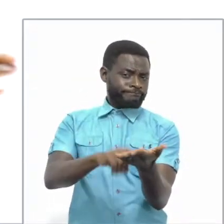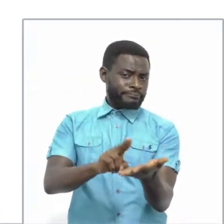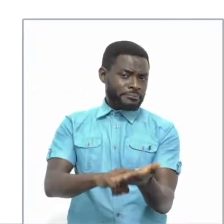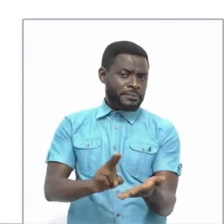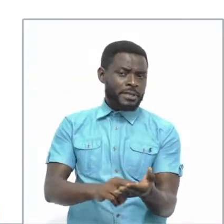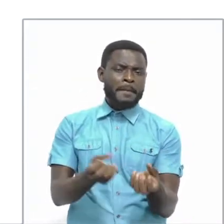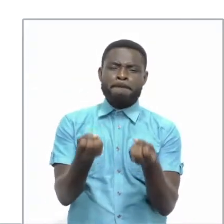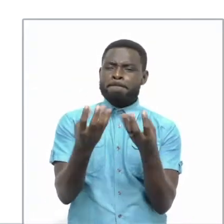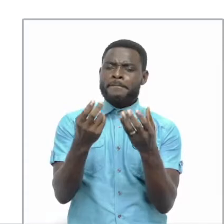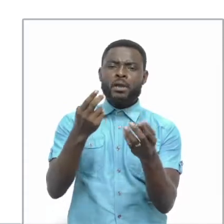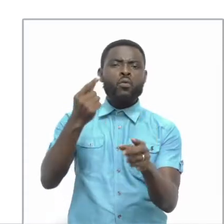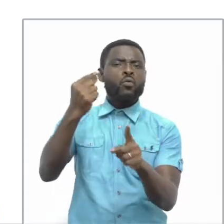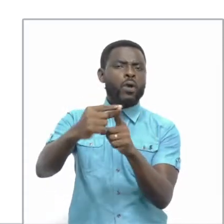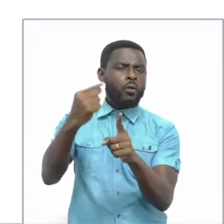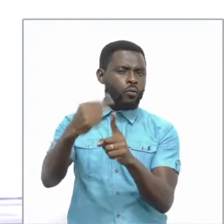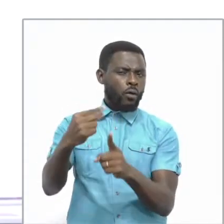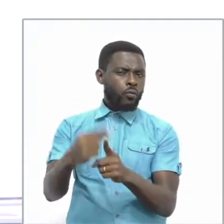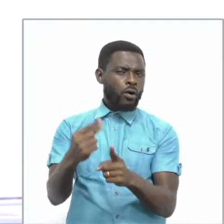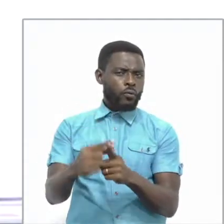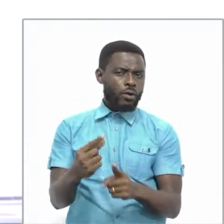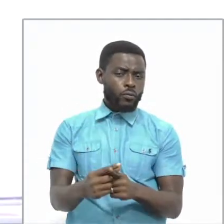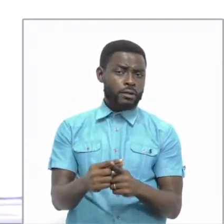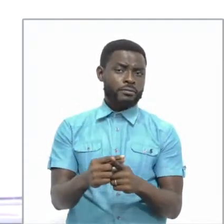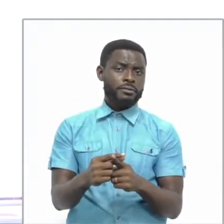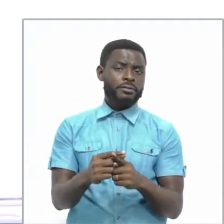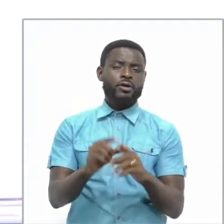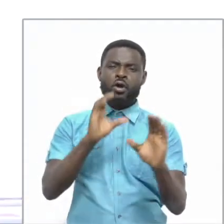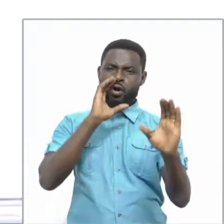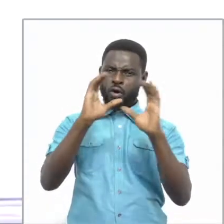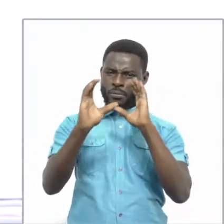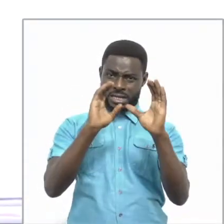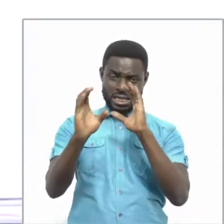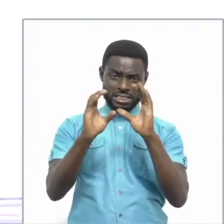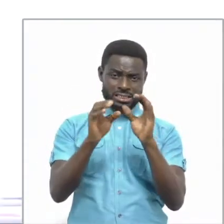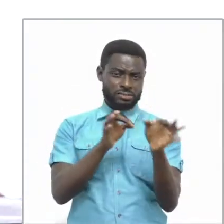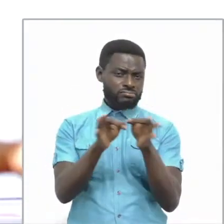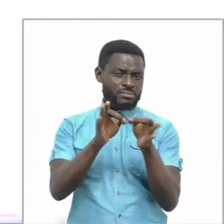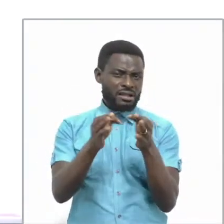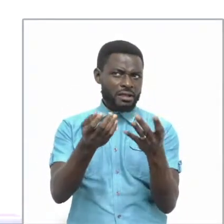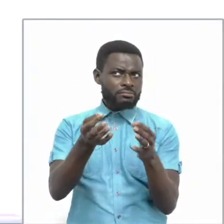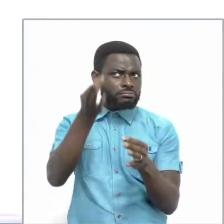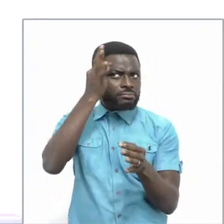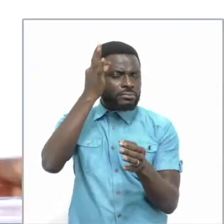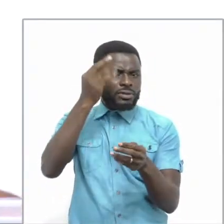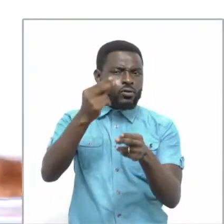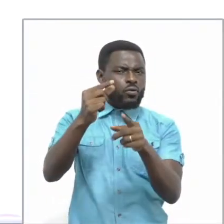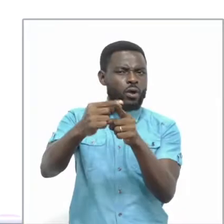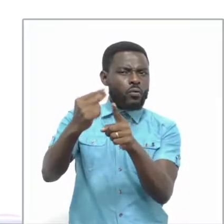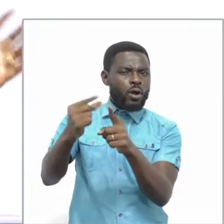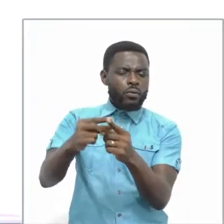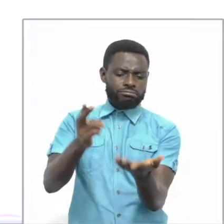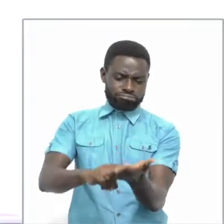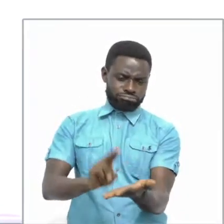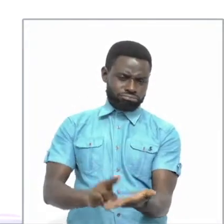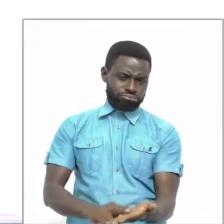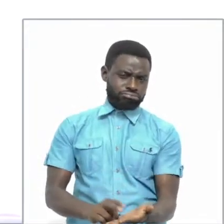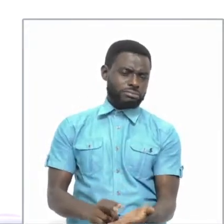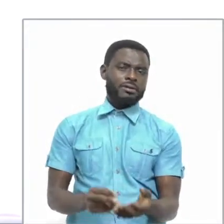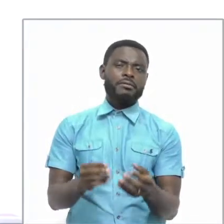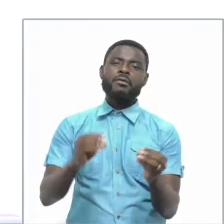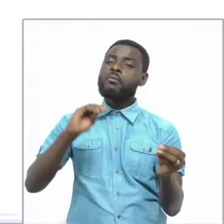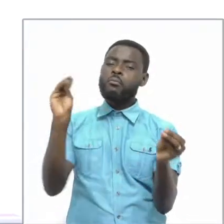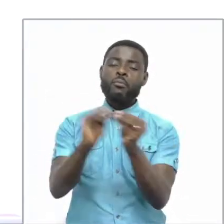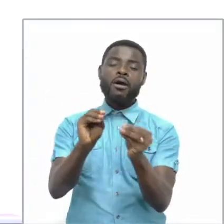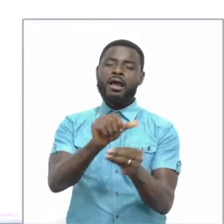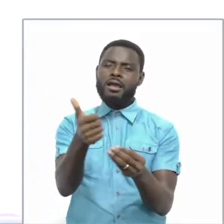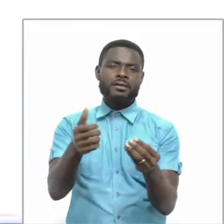many words that come to you when you're trying to define the word communicate. You just have a few seconds. So put those words